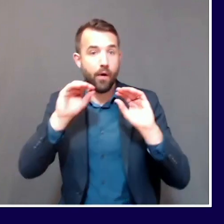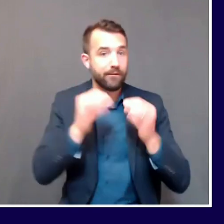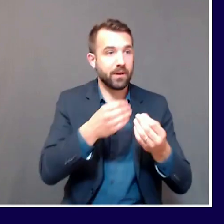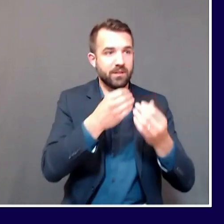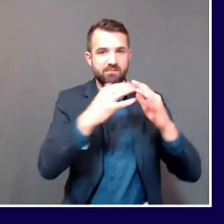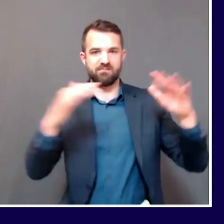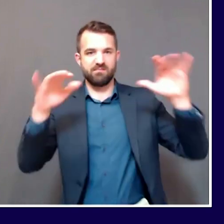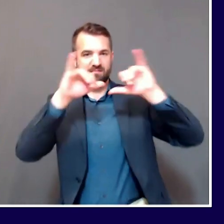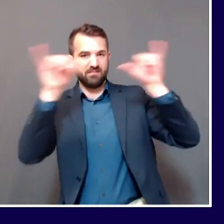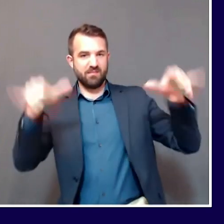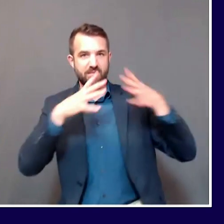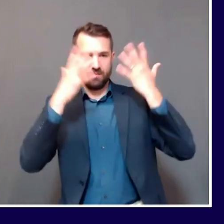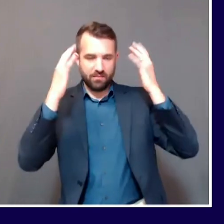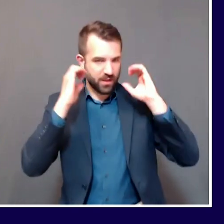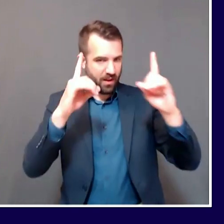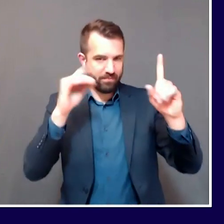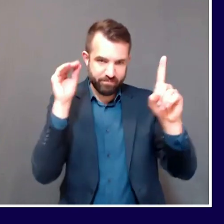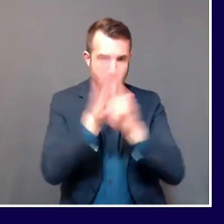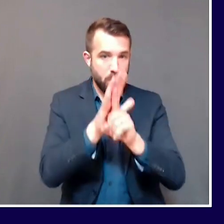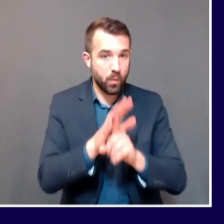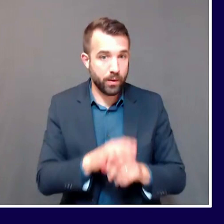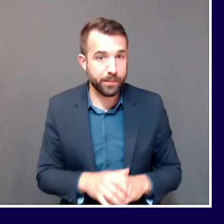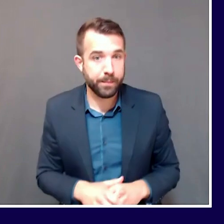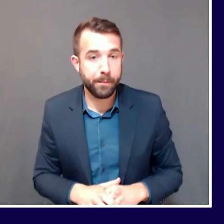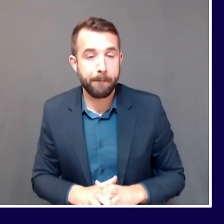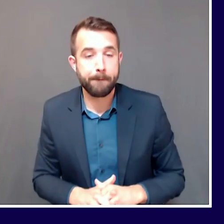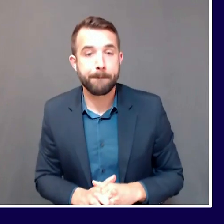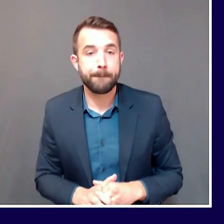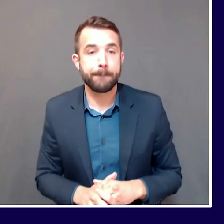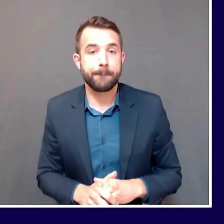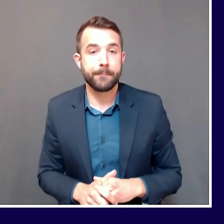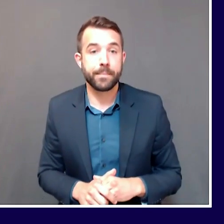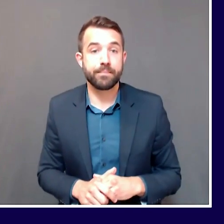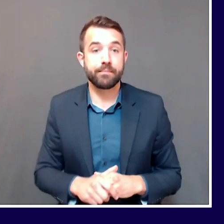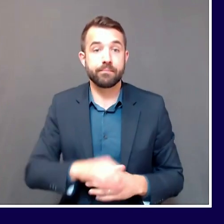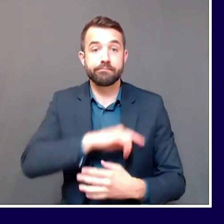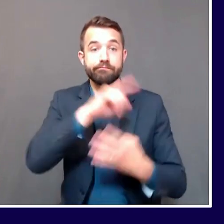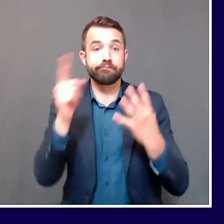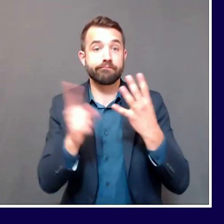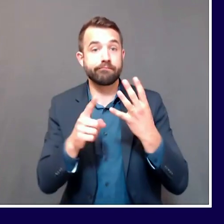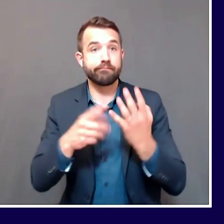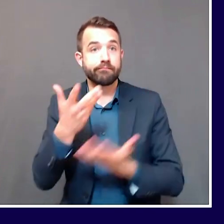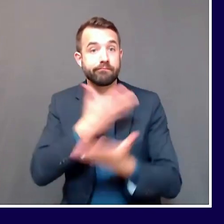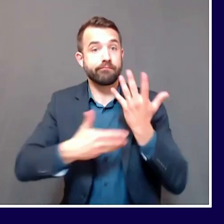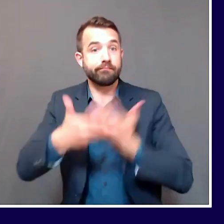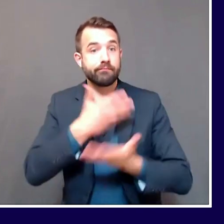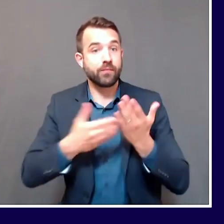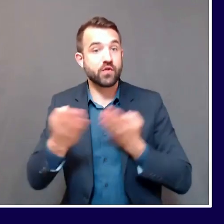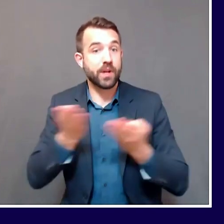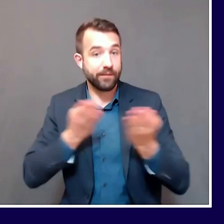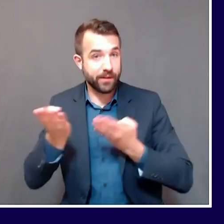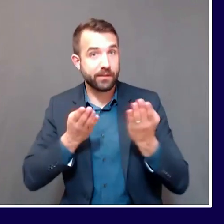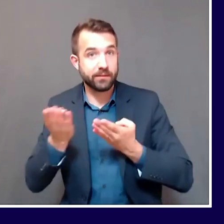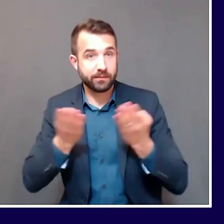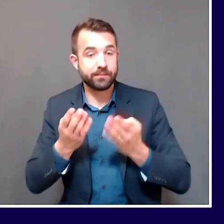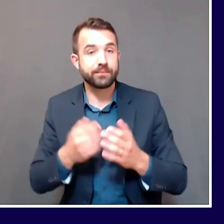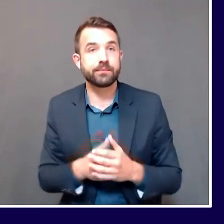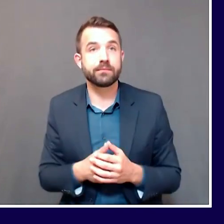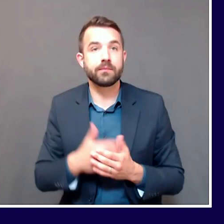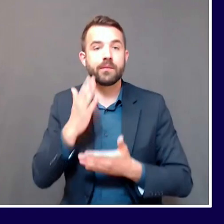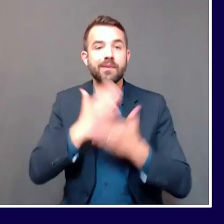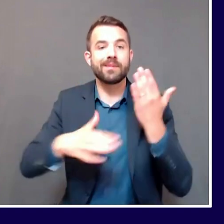sure that they get the healthcare that they need. But there's also a social services component. We've heard in some communities there's a real fear